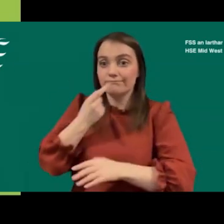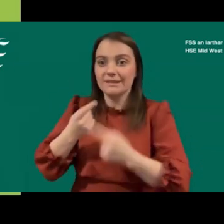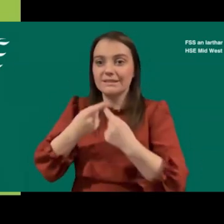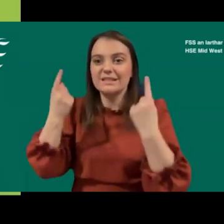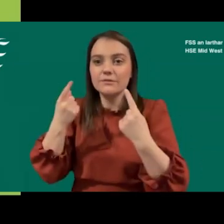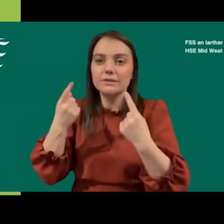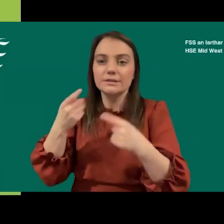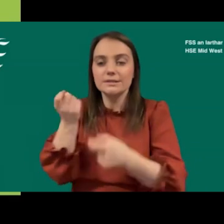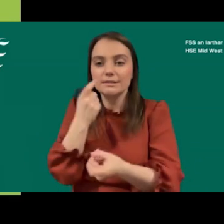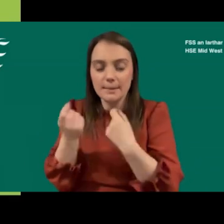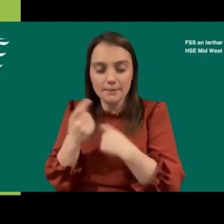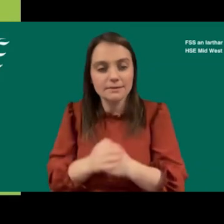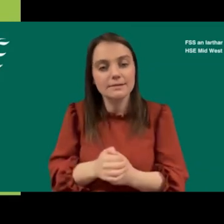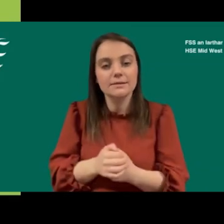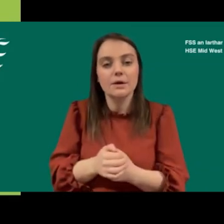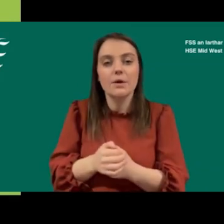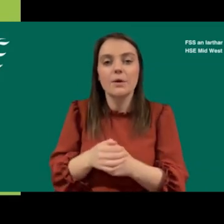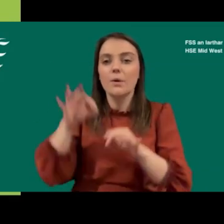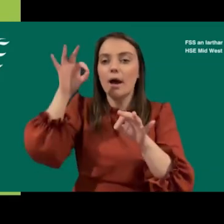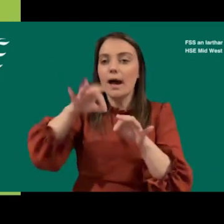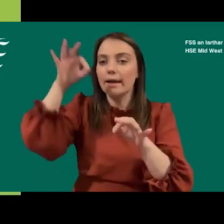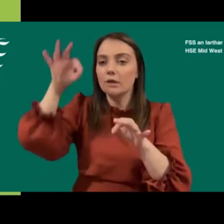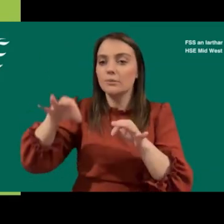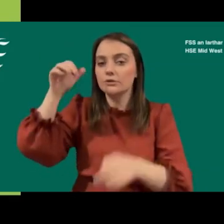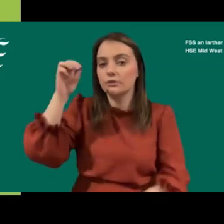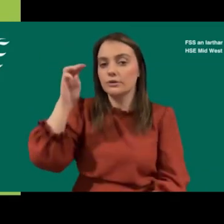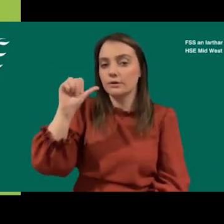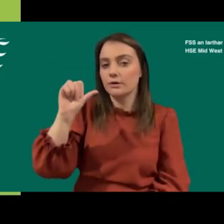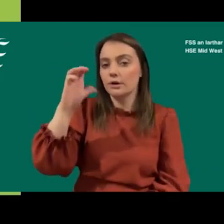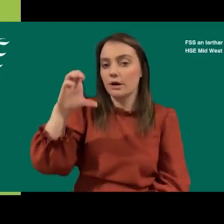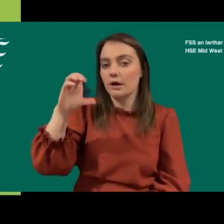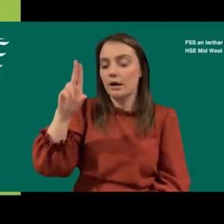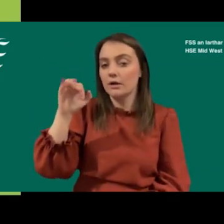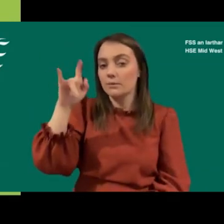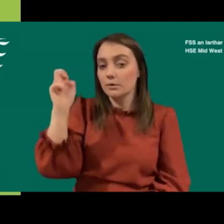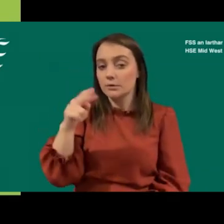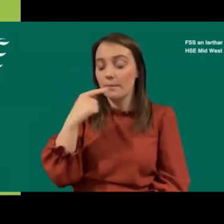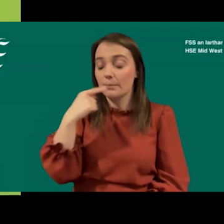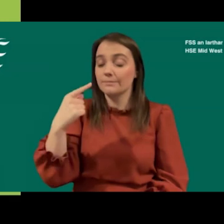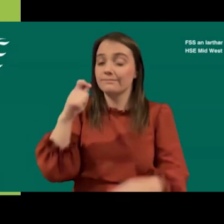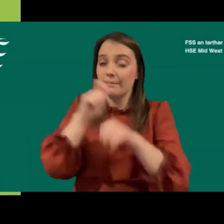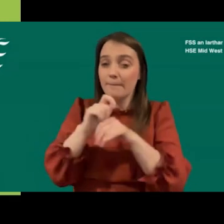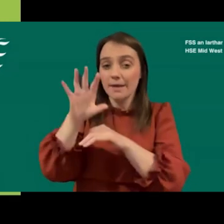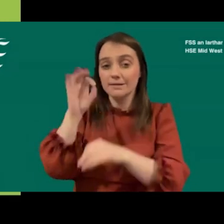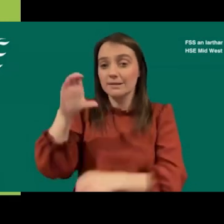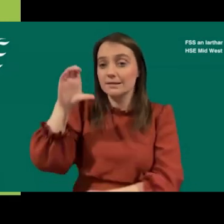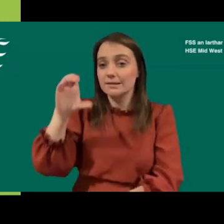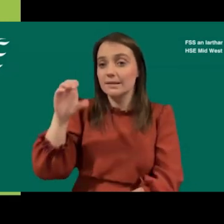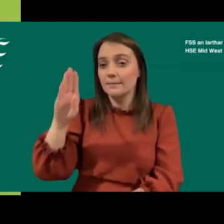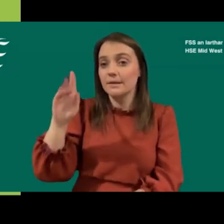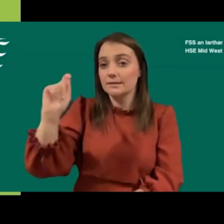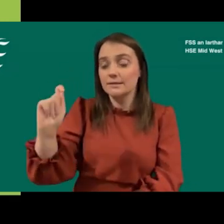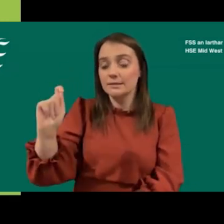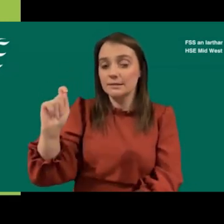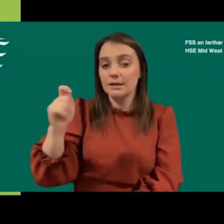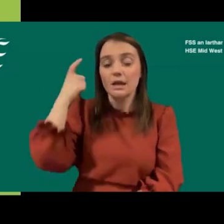Lifestyle treatments like acupuncture works well, but the best of all is cognitive behavioral therapy. And that has been